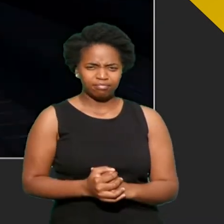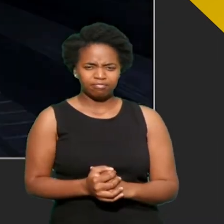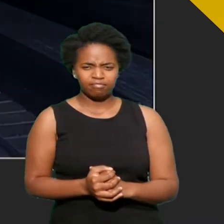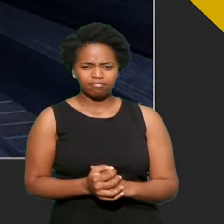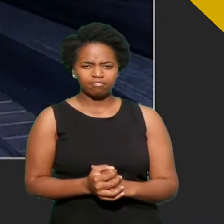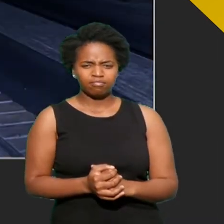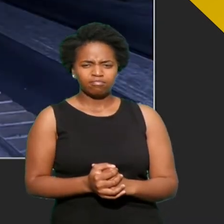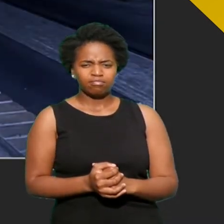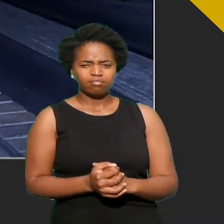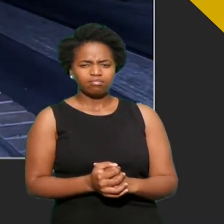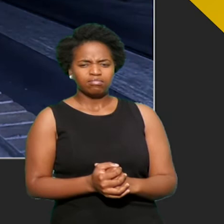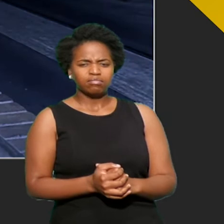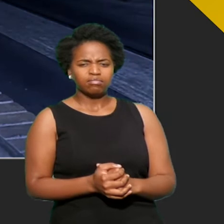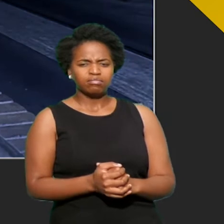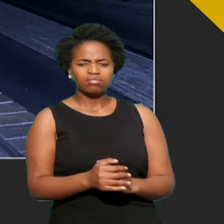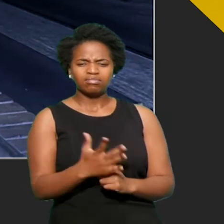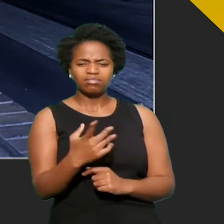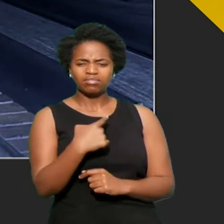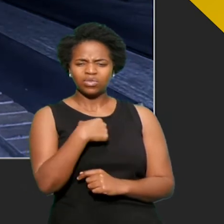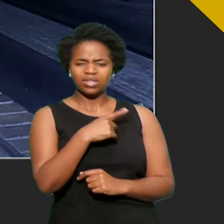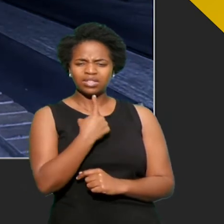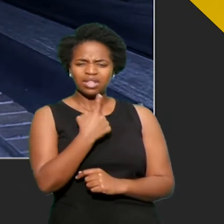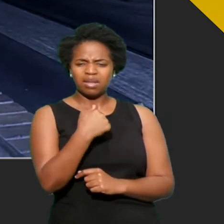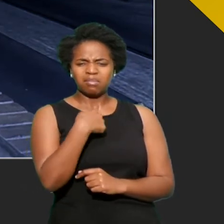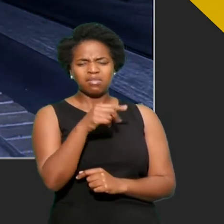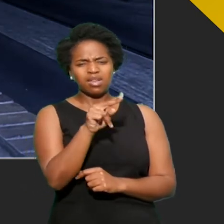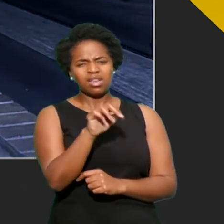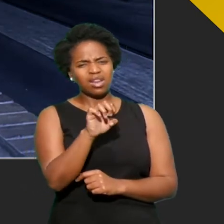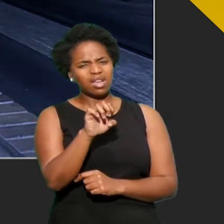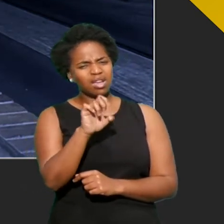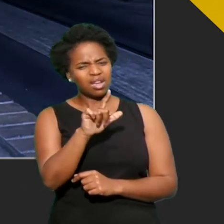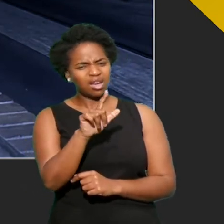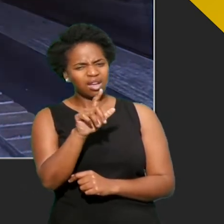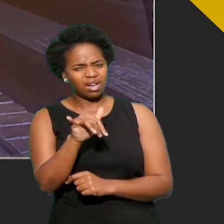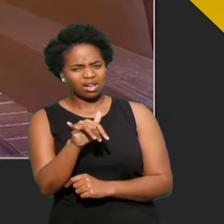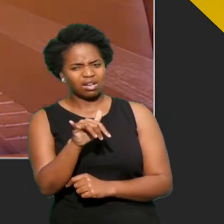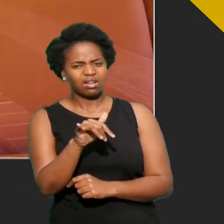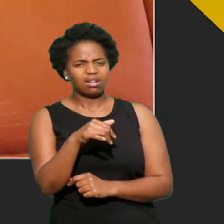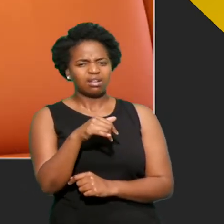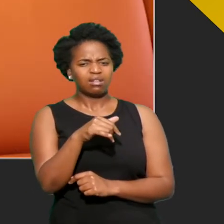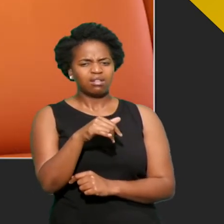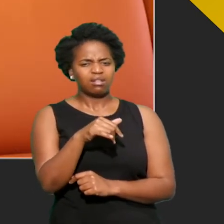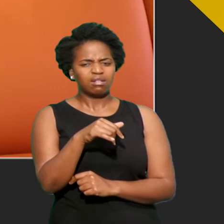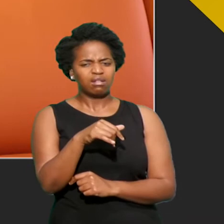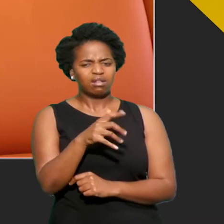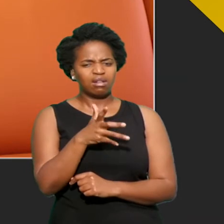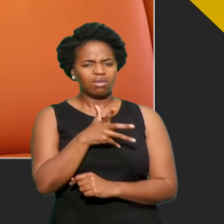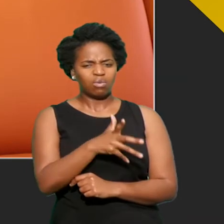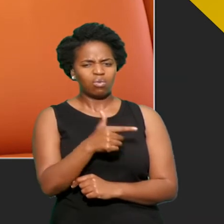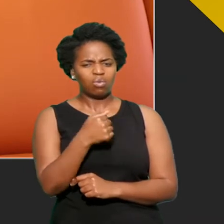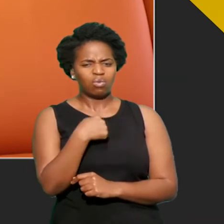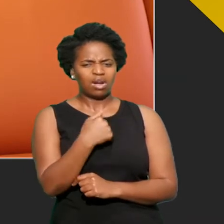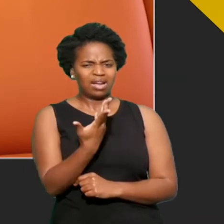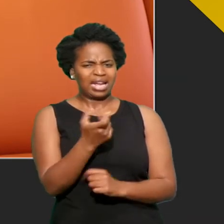Hello? Are okay, Lily. I'm not a paramedic. You're okay. There has been